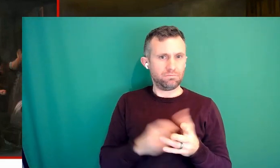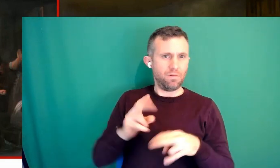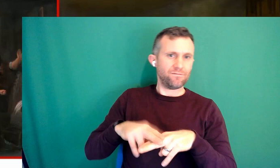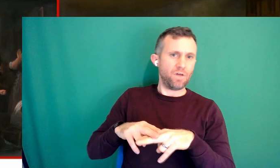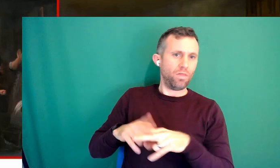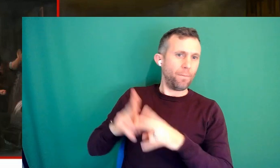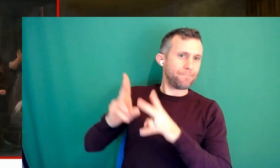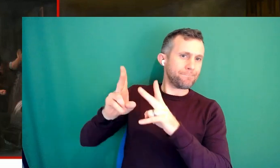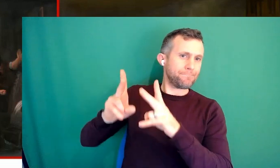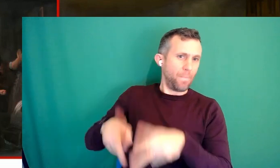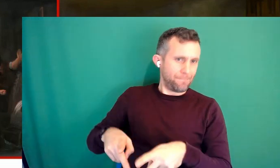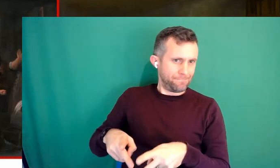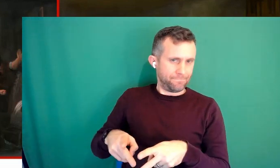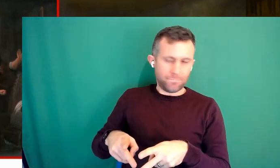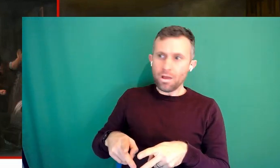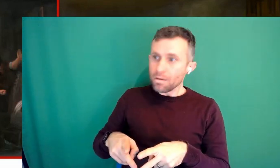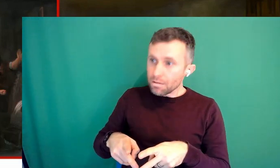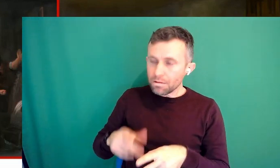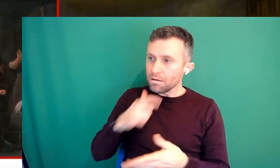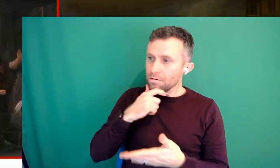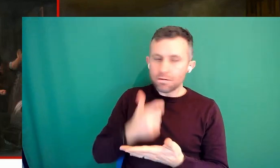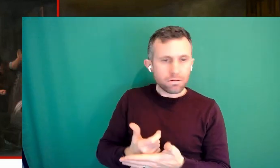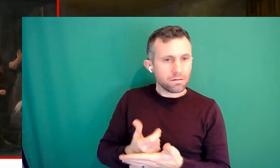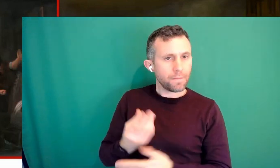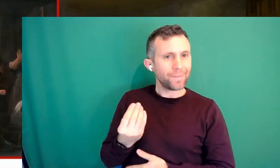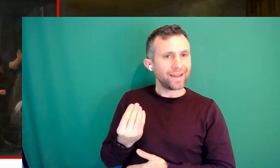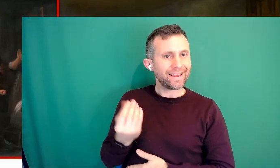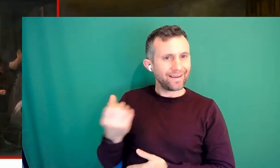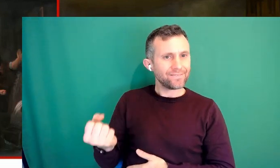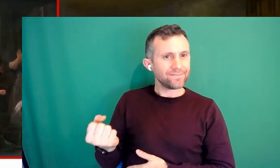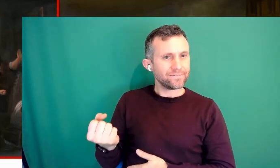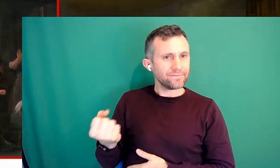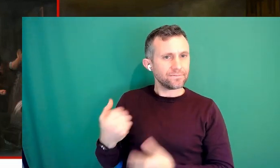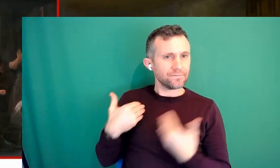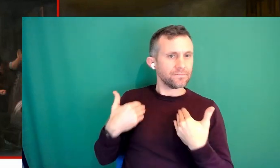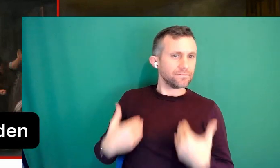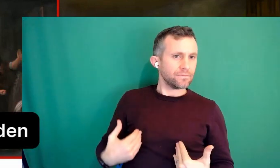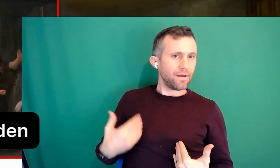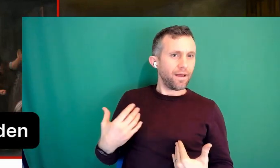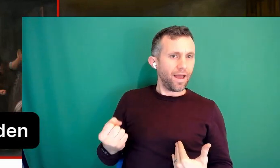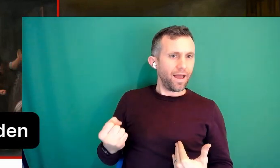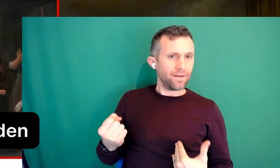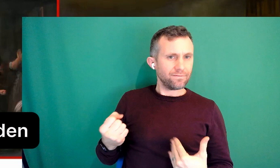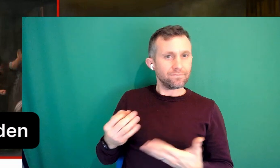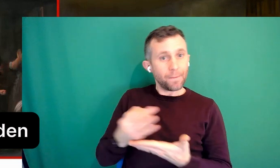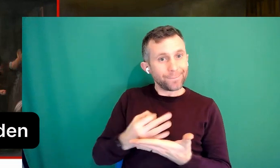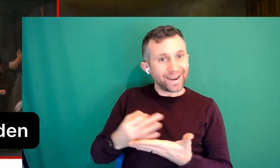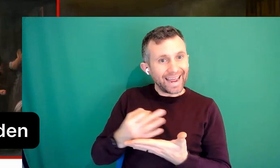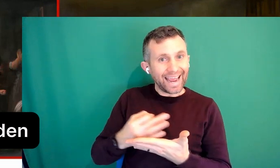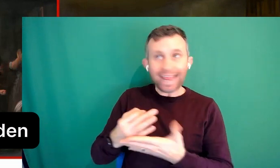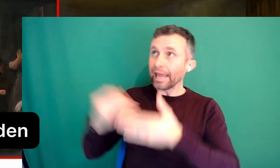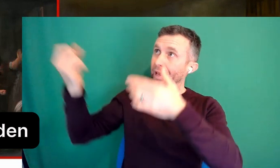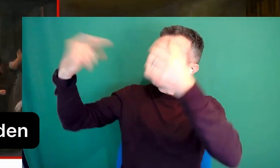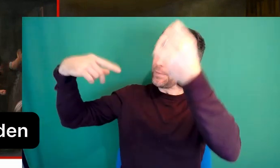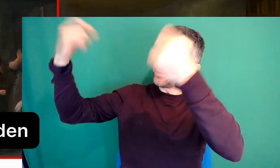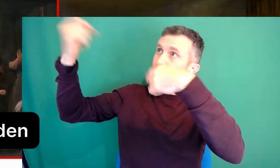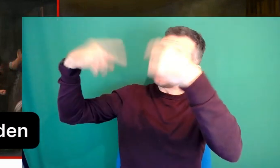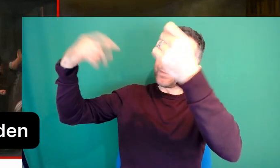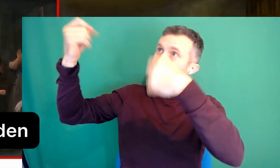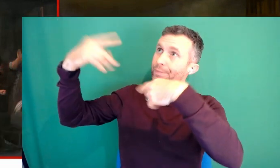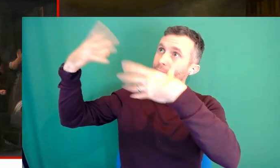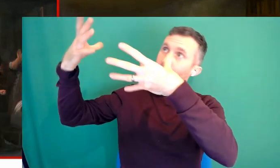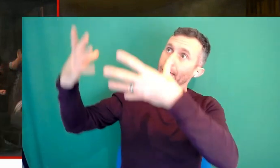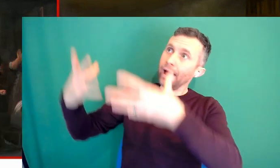trained. In the next panel, he is lounging in the arms of the woman from the Rose Tavern in Covent